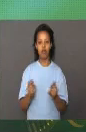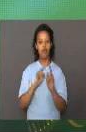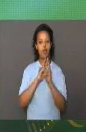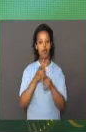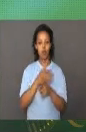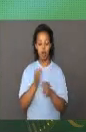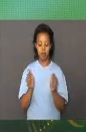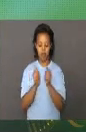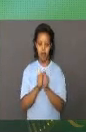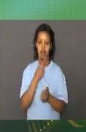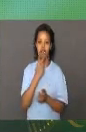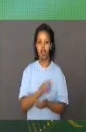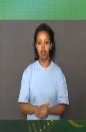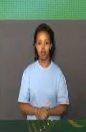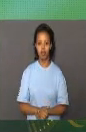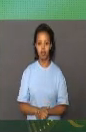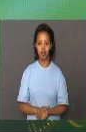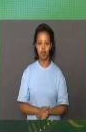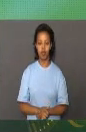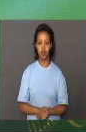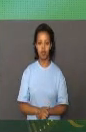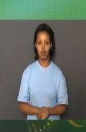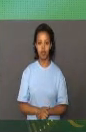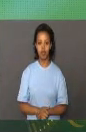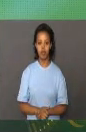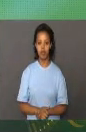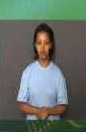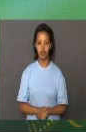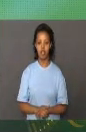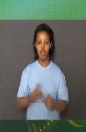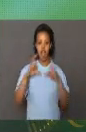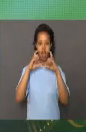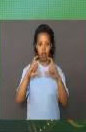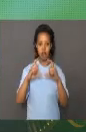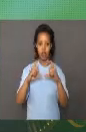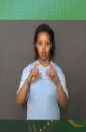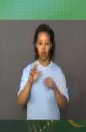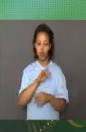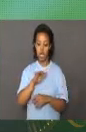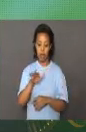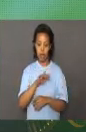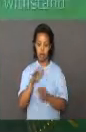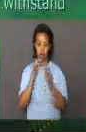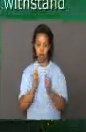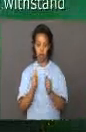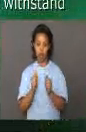answers together. The paragraph should read as